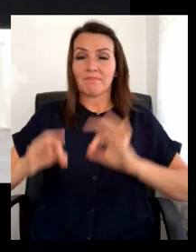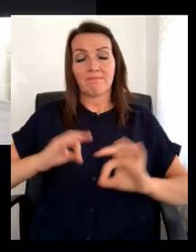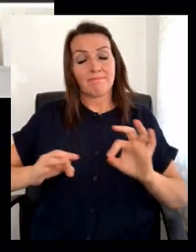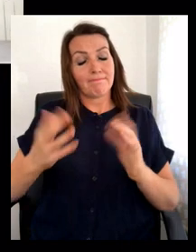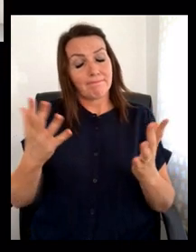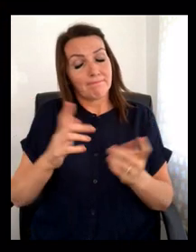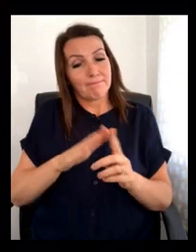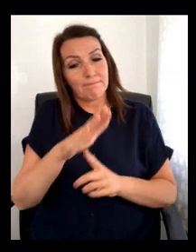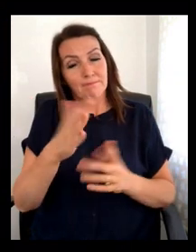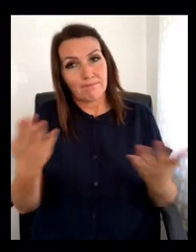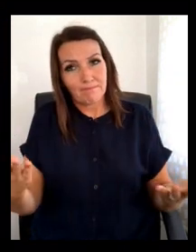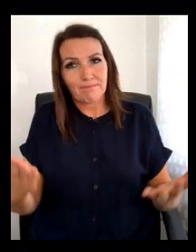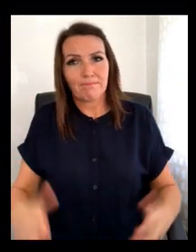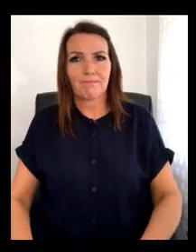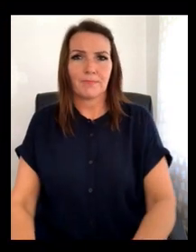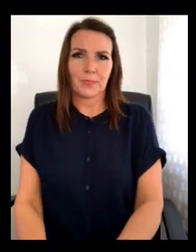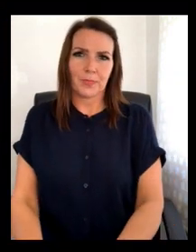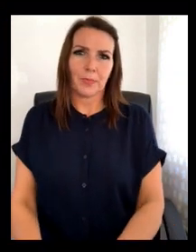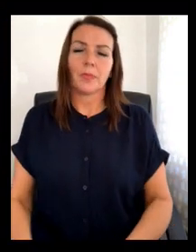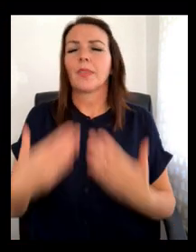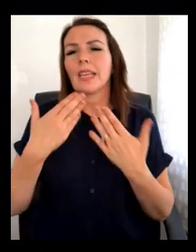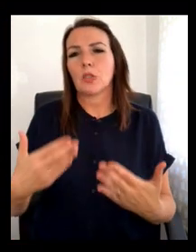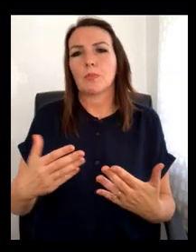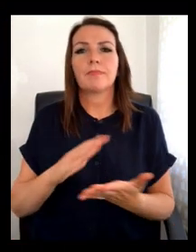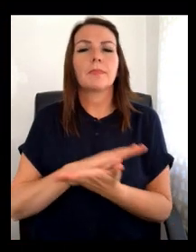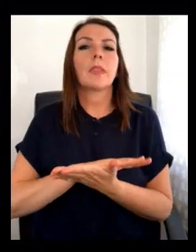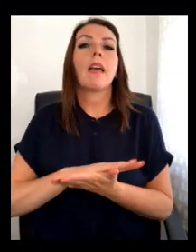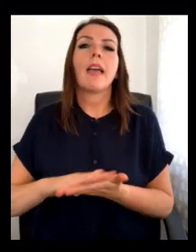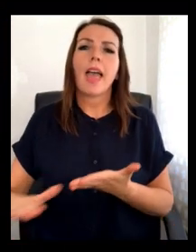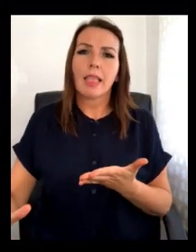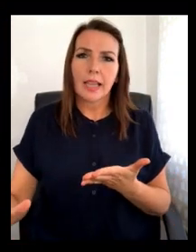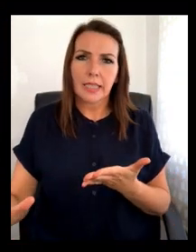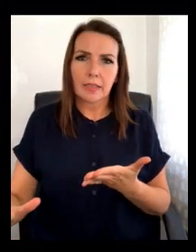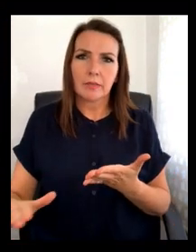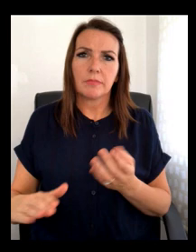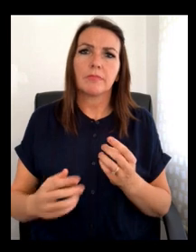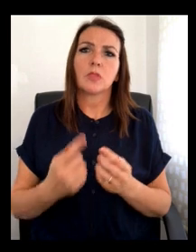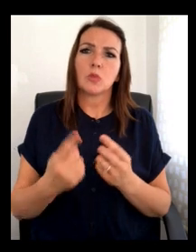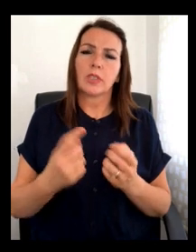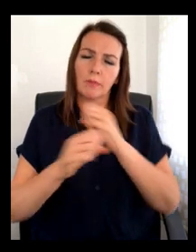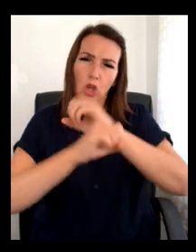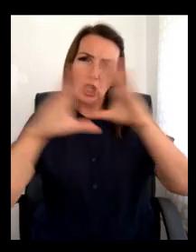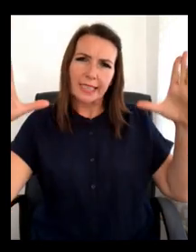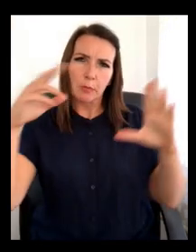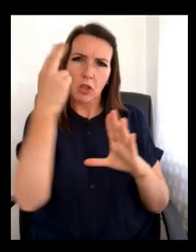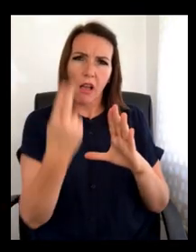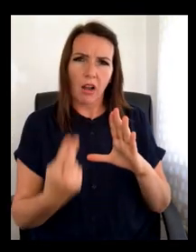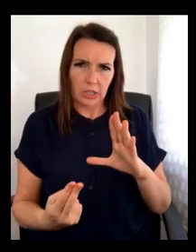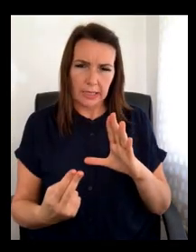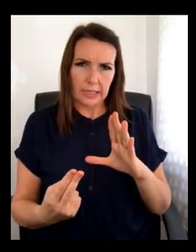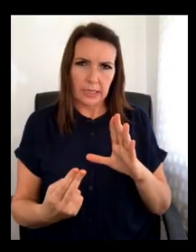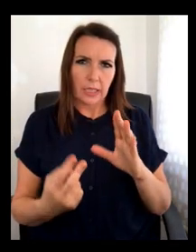Thank you. Helen, one of the things that, you're a conceptual artist and working in the space in between lots